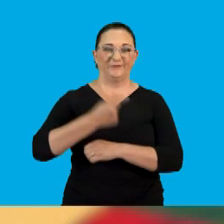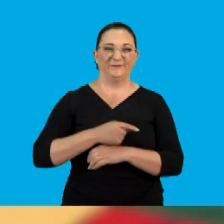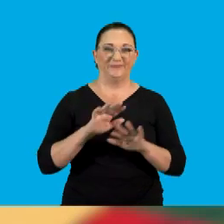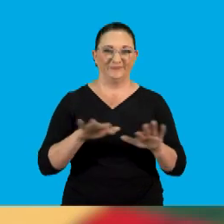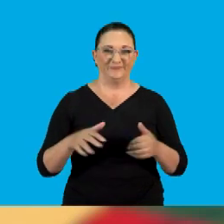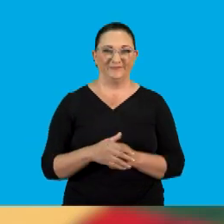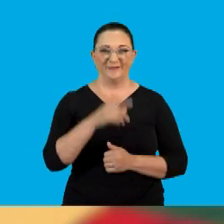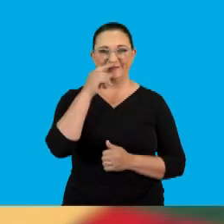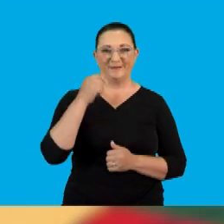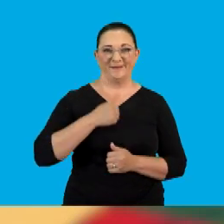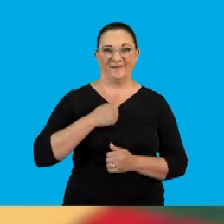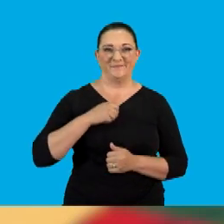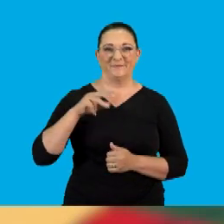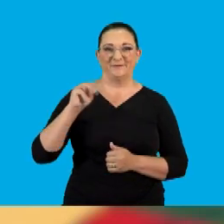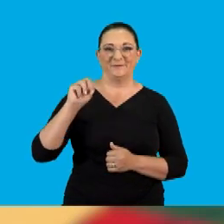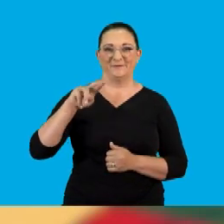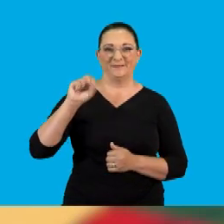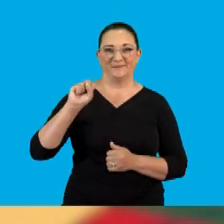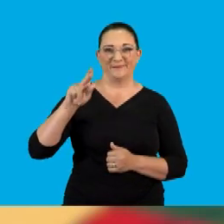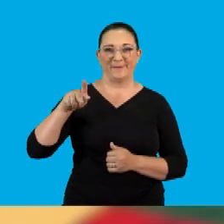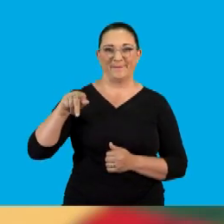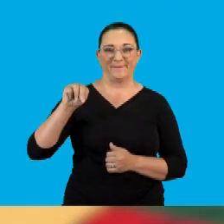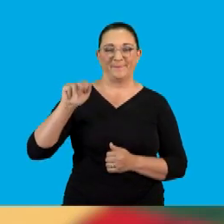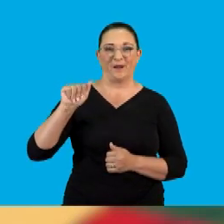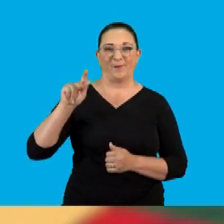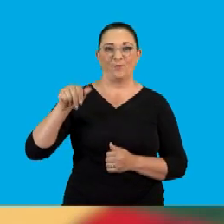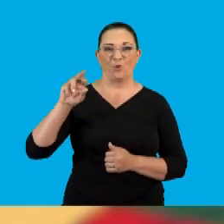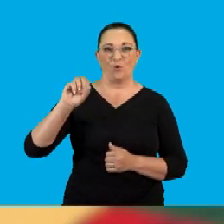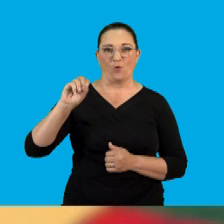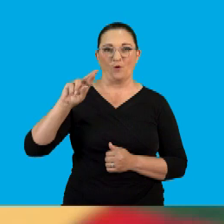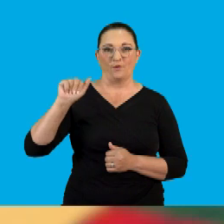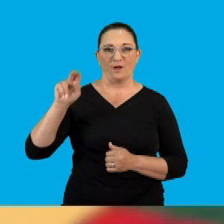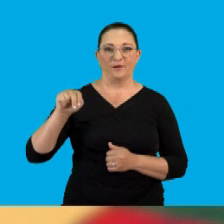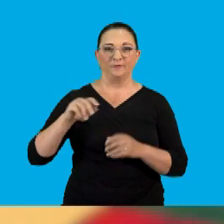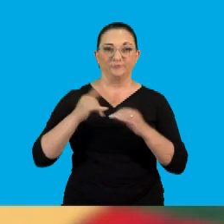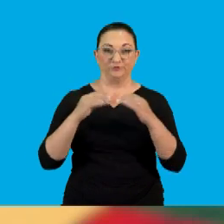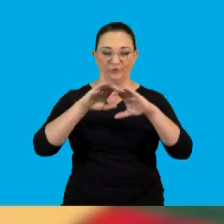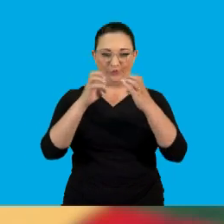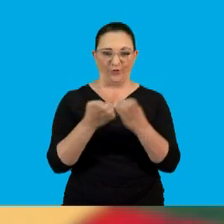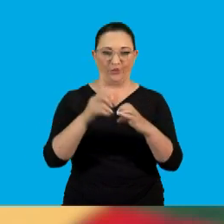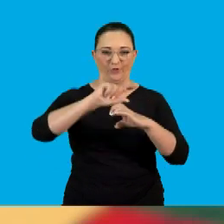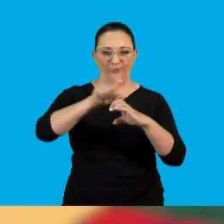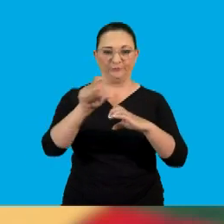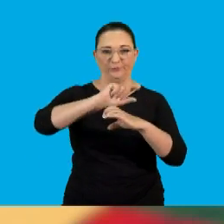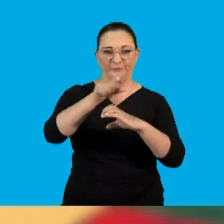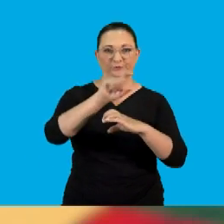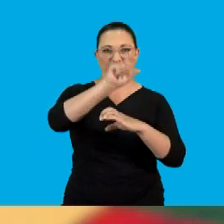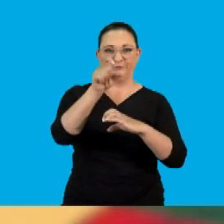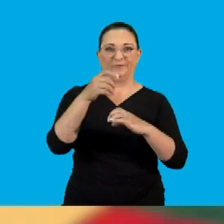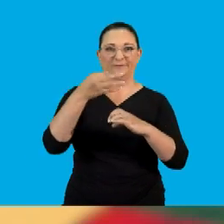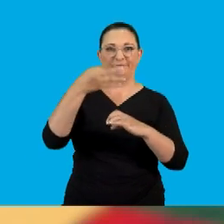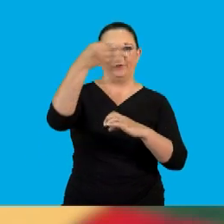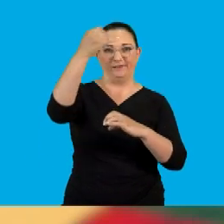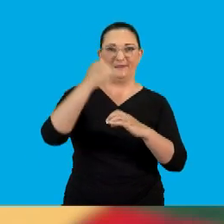Good day, learners. My name is Dimporampora, and today's lesson is on the stratosphere, the mesosphere, and the